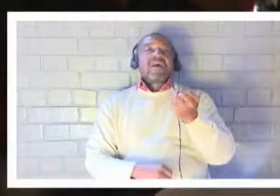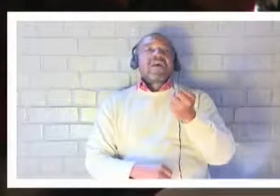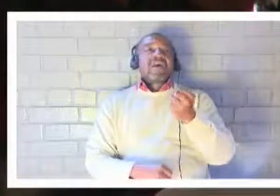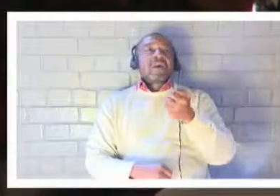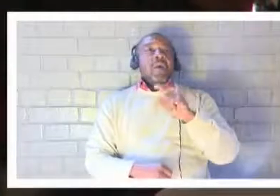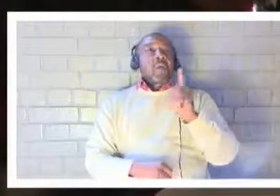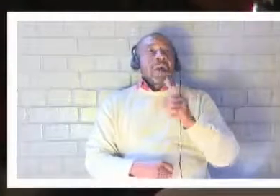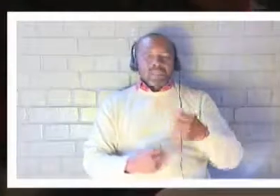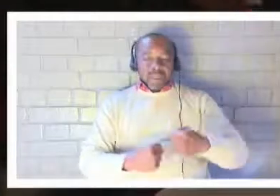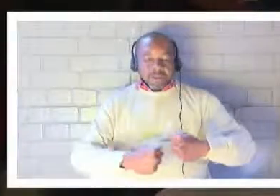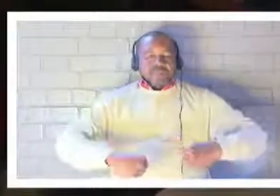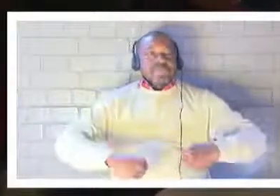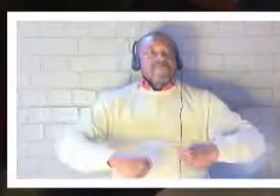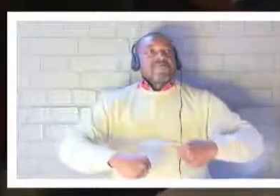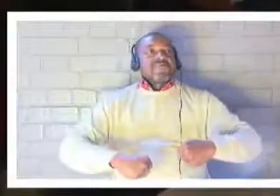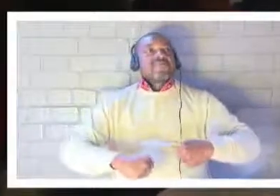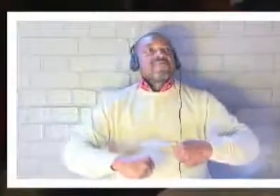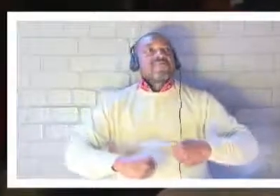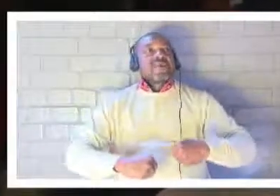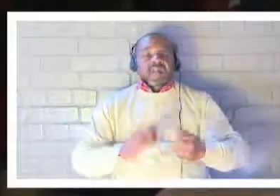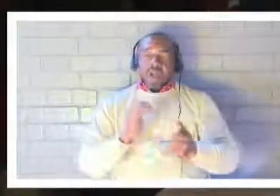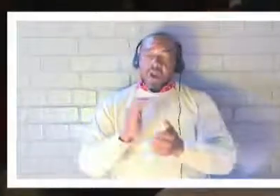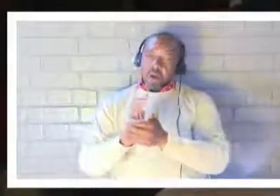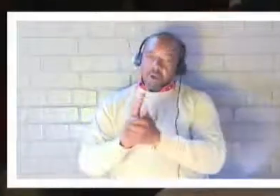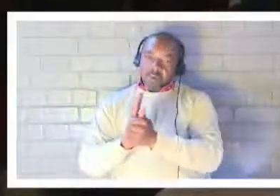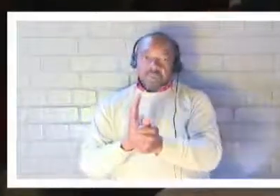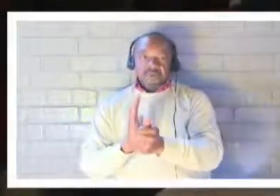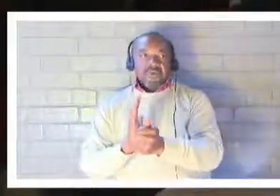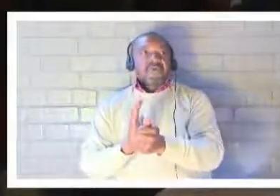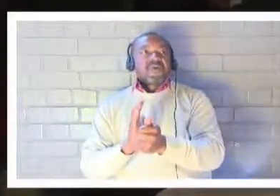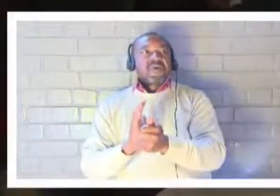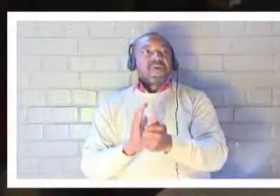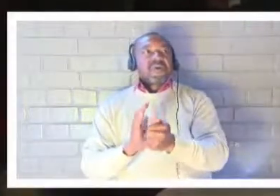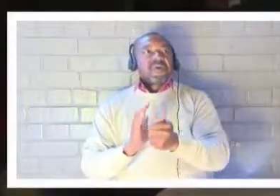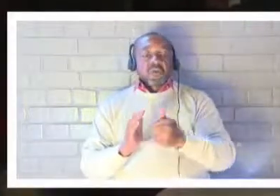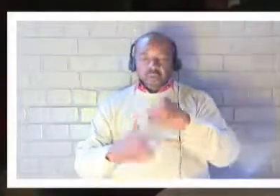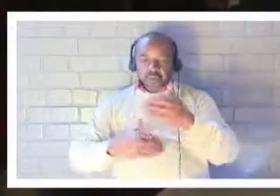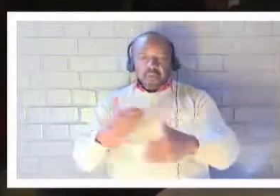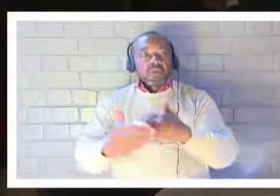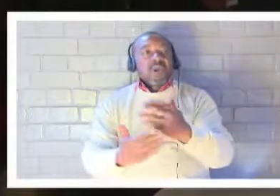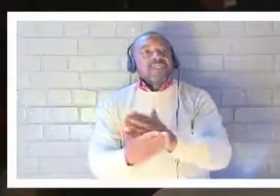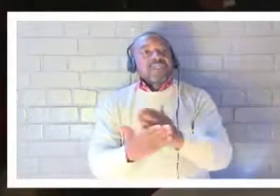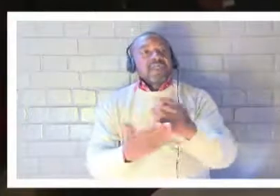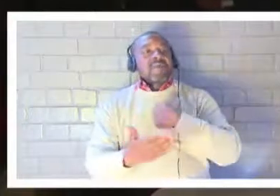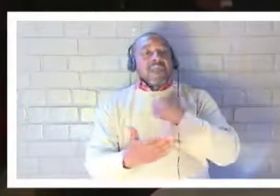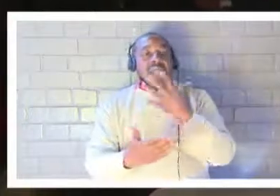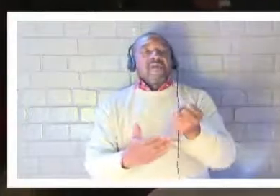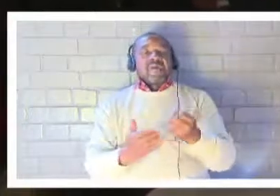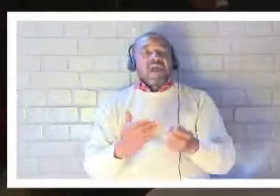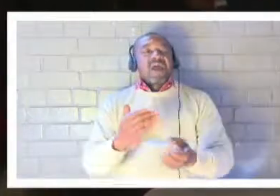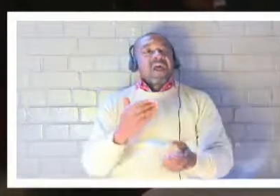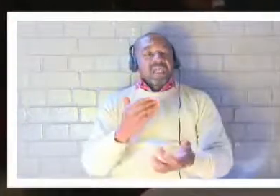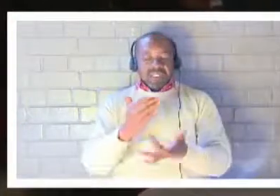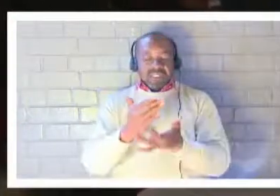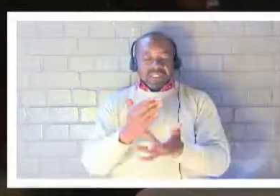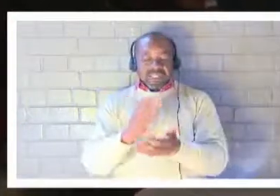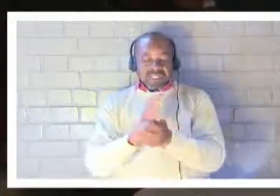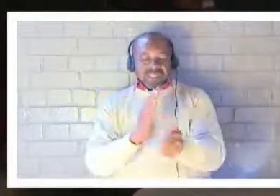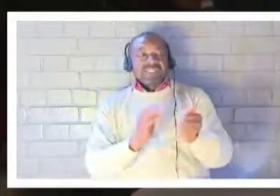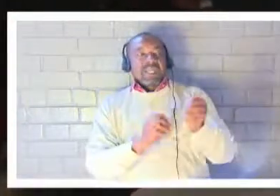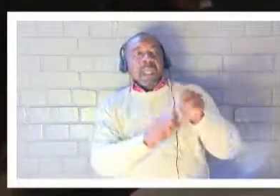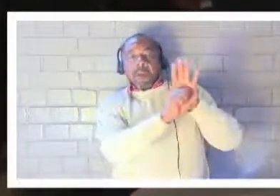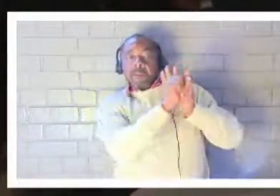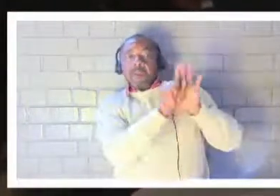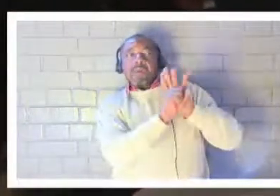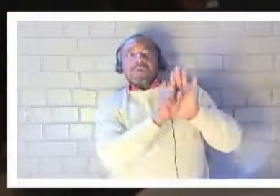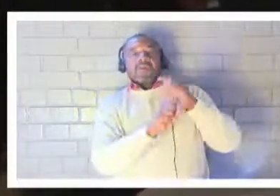capacity to run the projects because some of us, we do have technical backgrounds. So in order